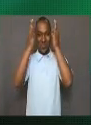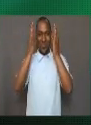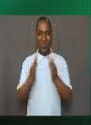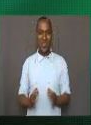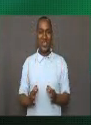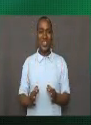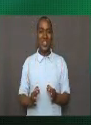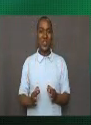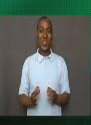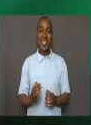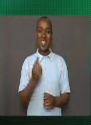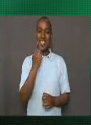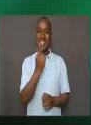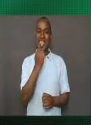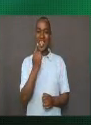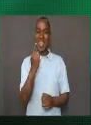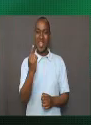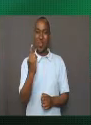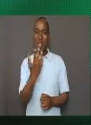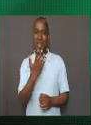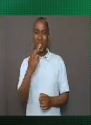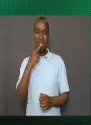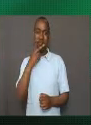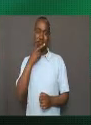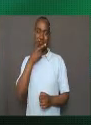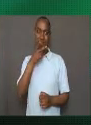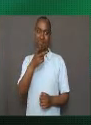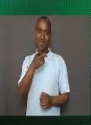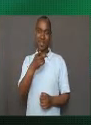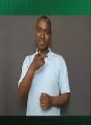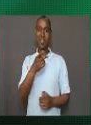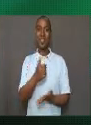how much detail the observer can see.